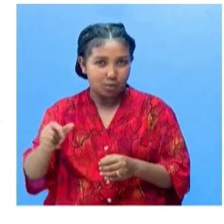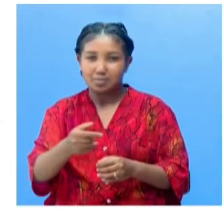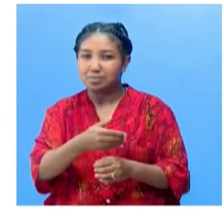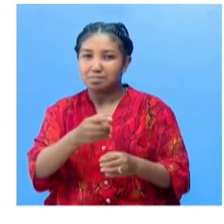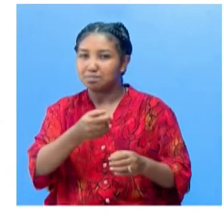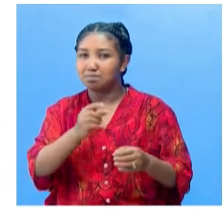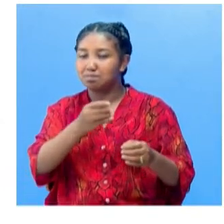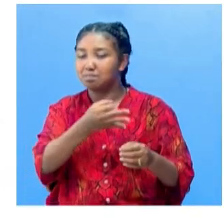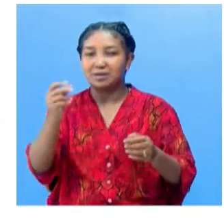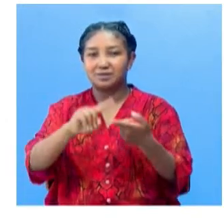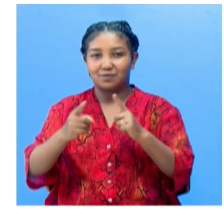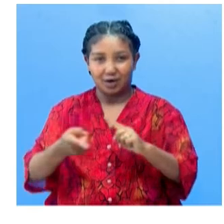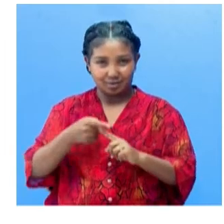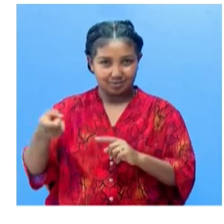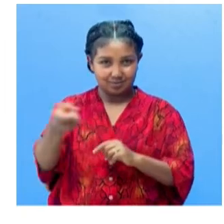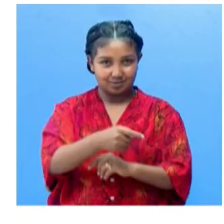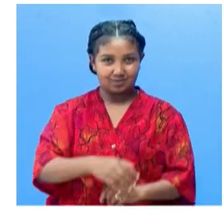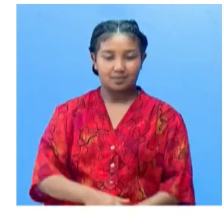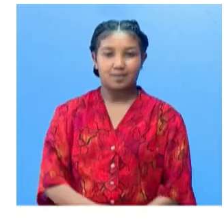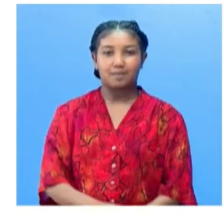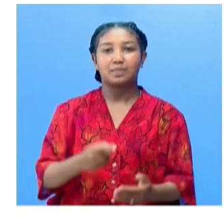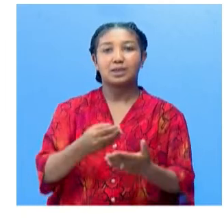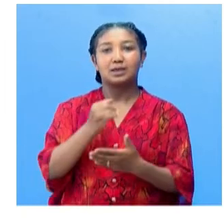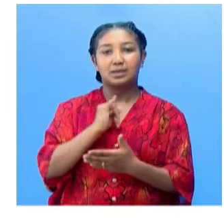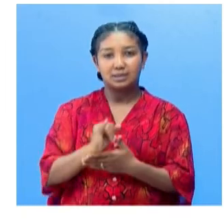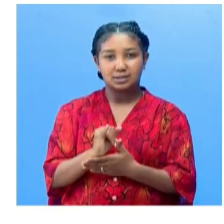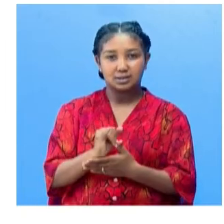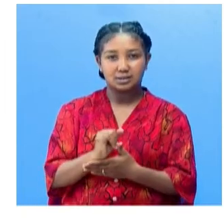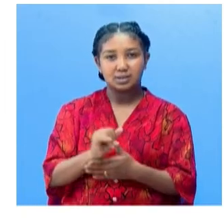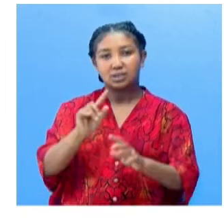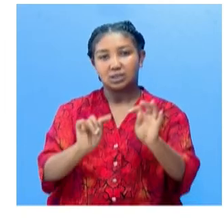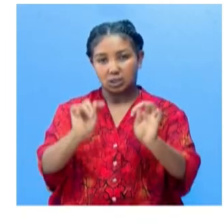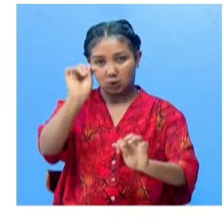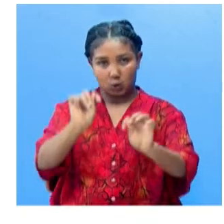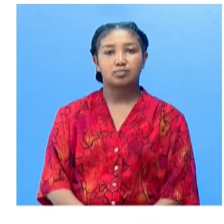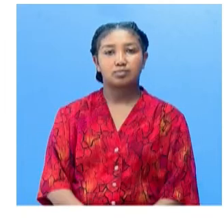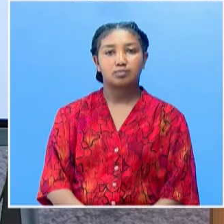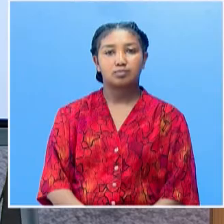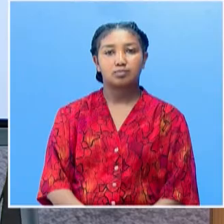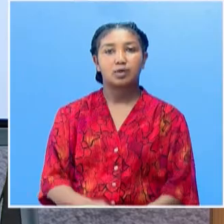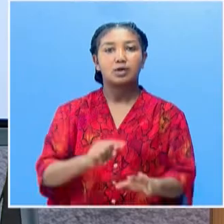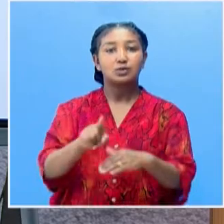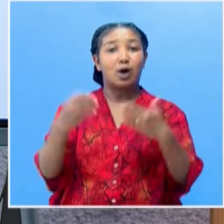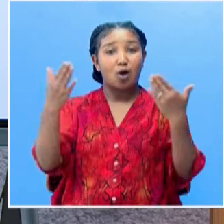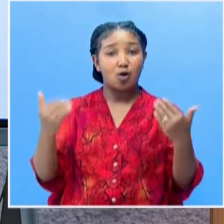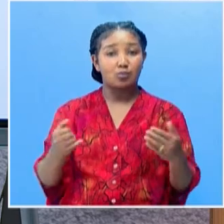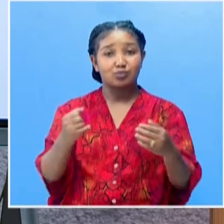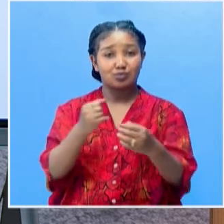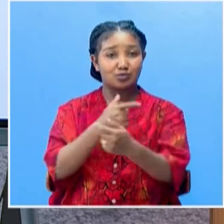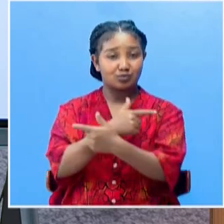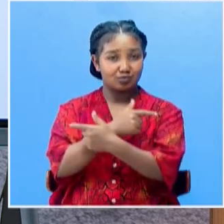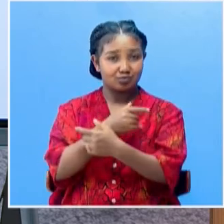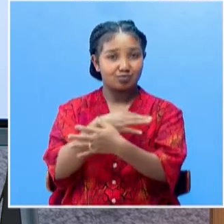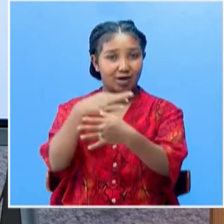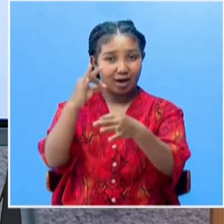of friends. This is the story. So I hope you like the